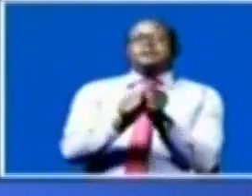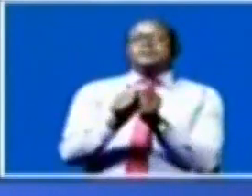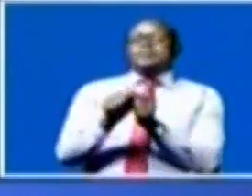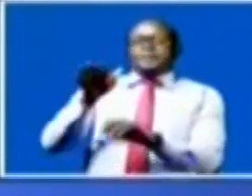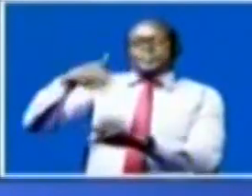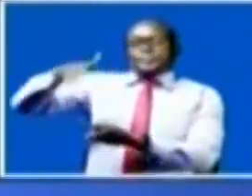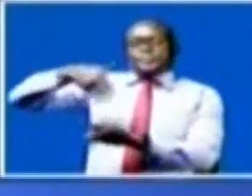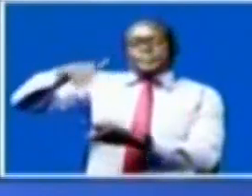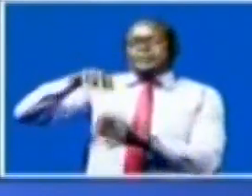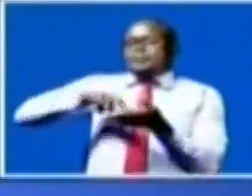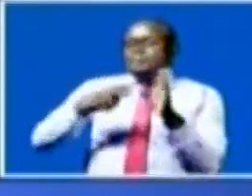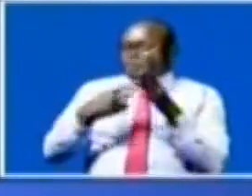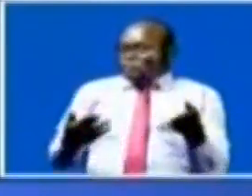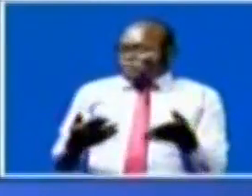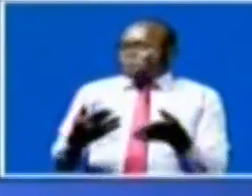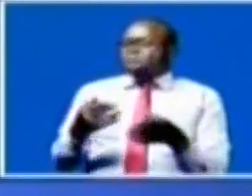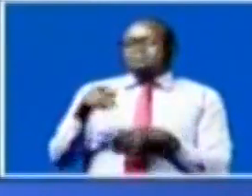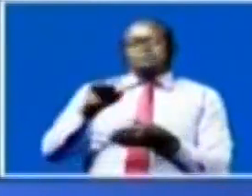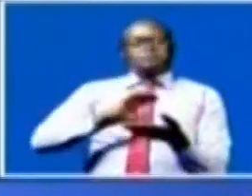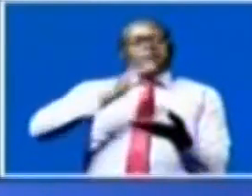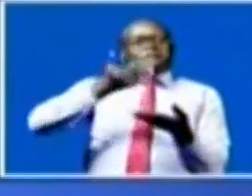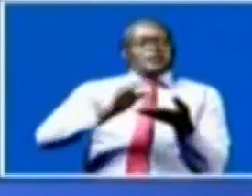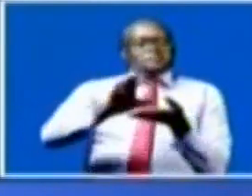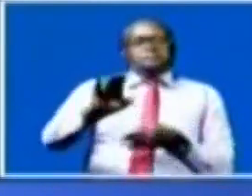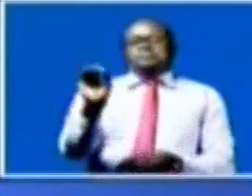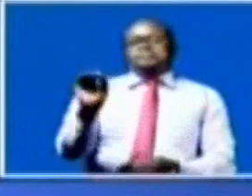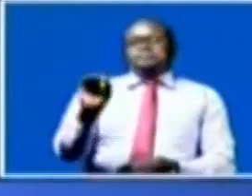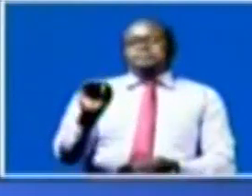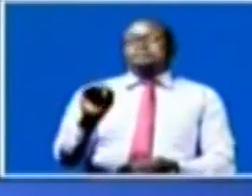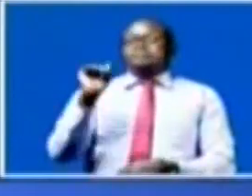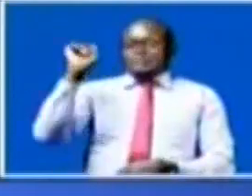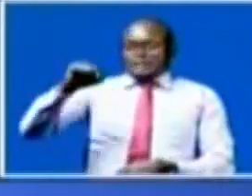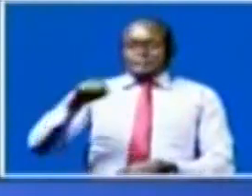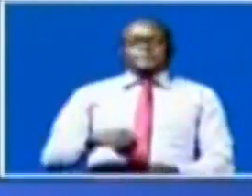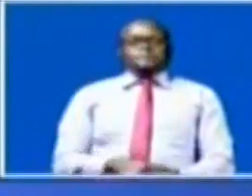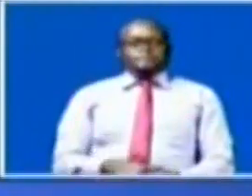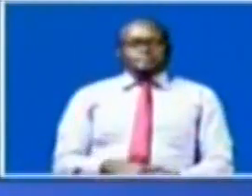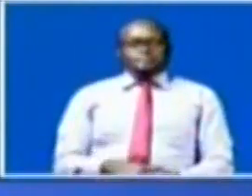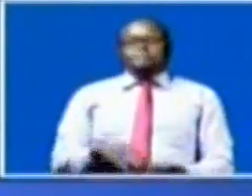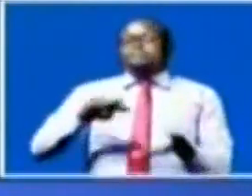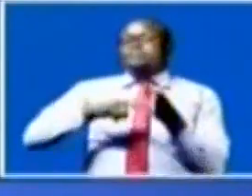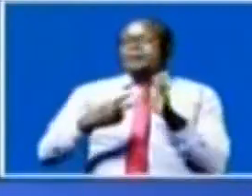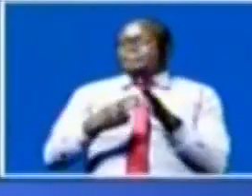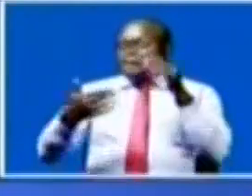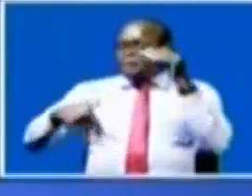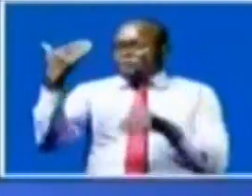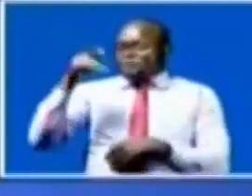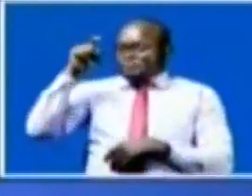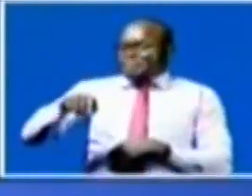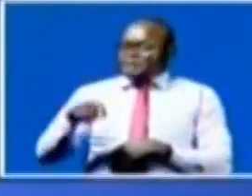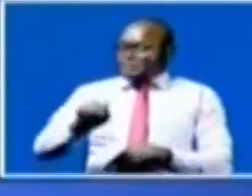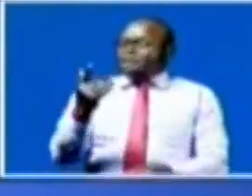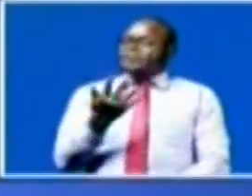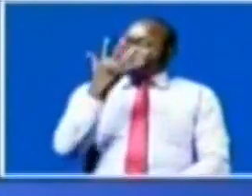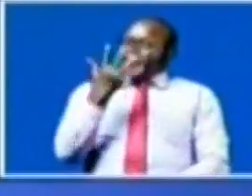then they don't deserve public resources. Yes. I mean, a university should be